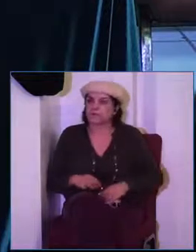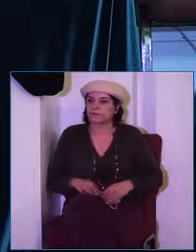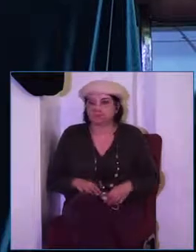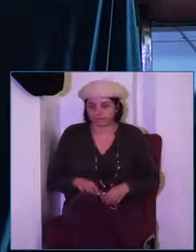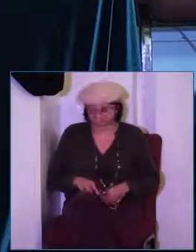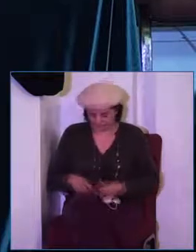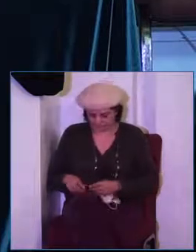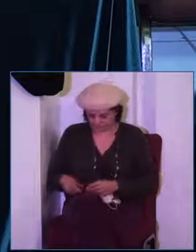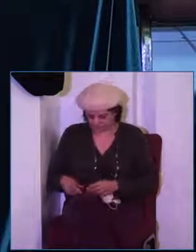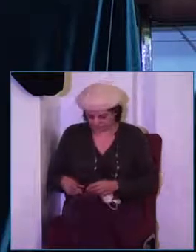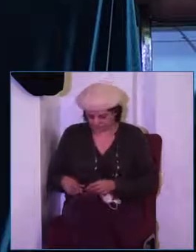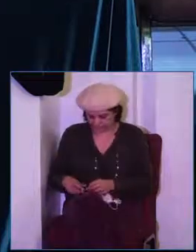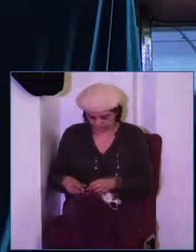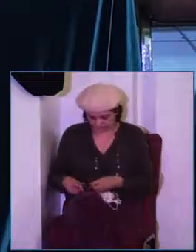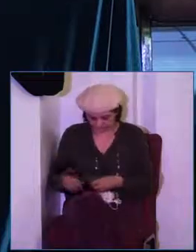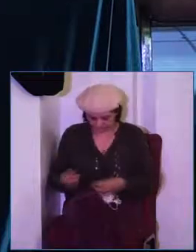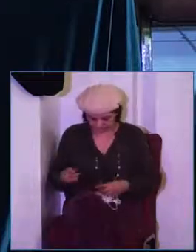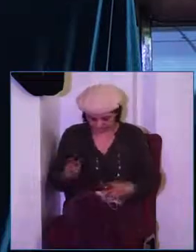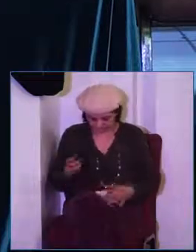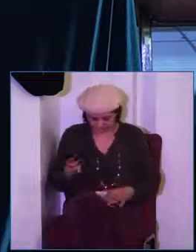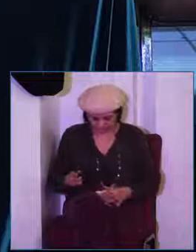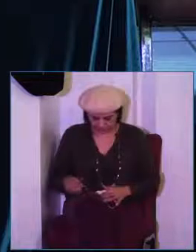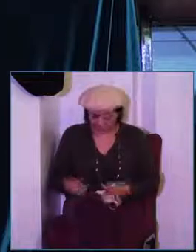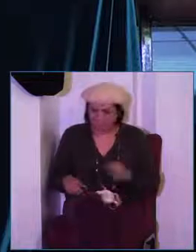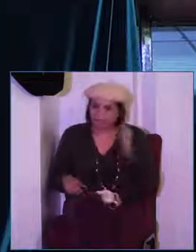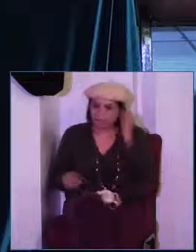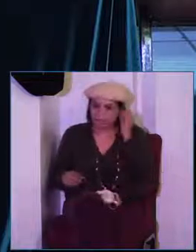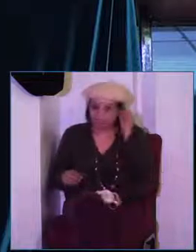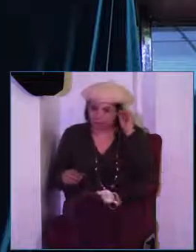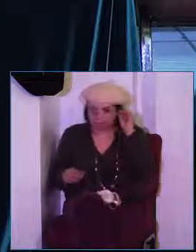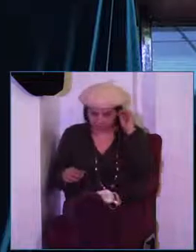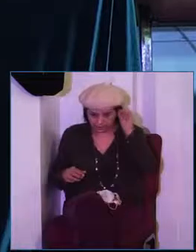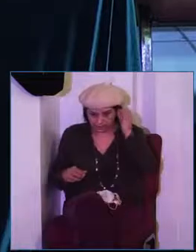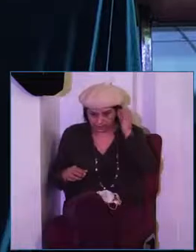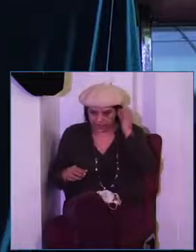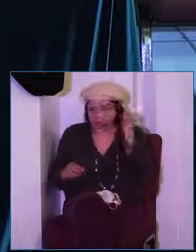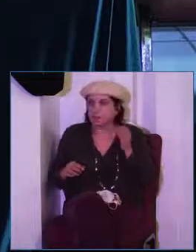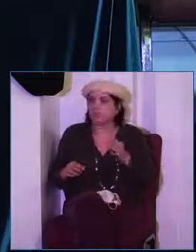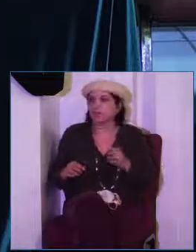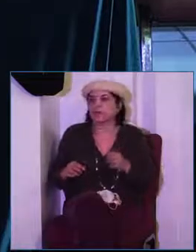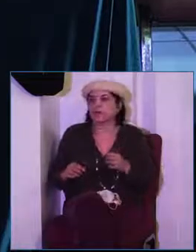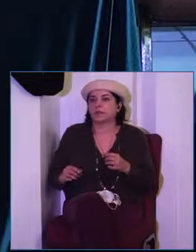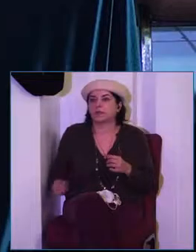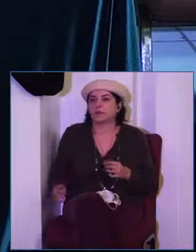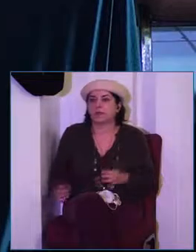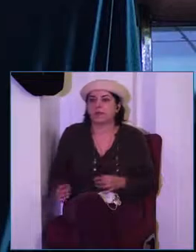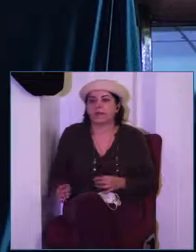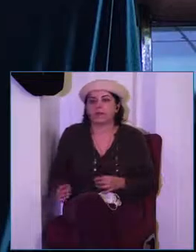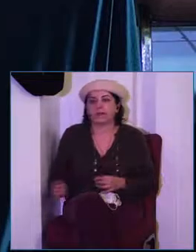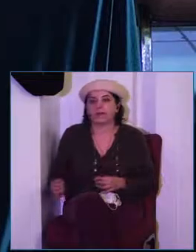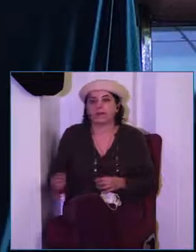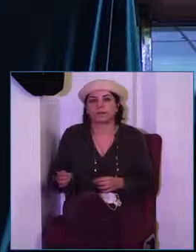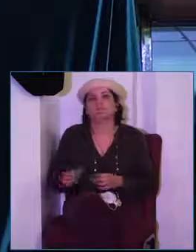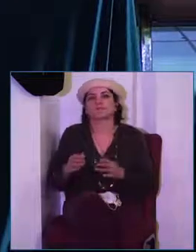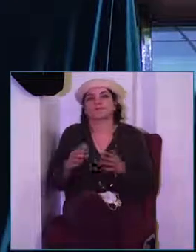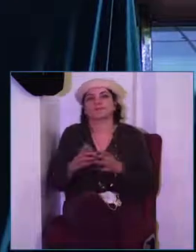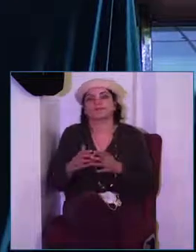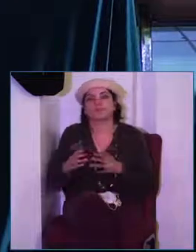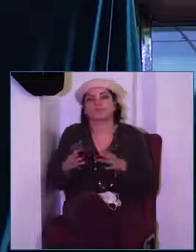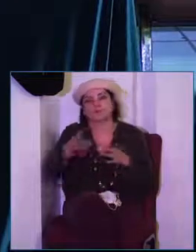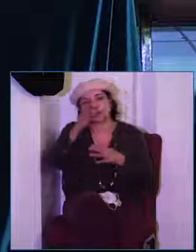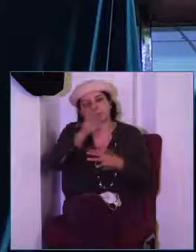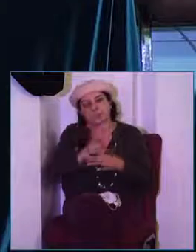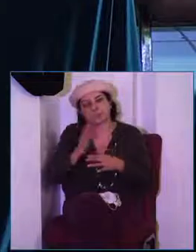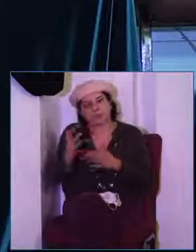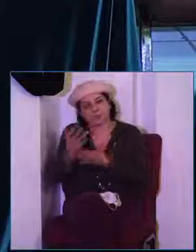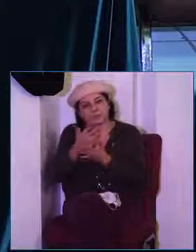us back together here in our older years. And that's so wonderful. So let me ask you, have you had a